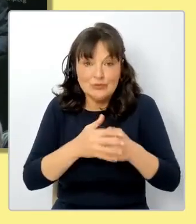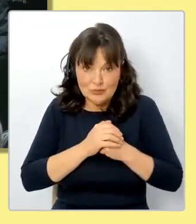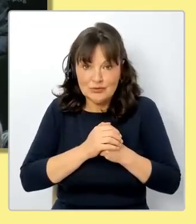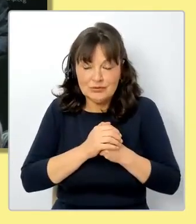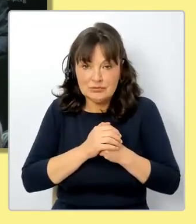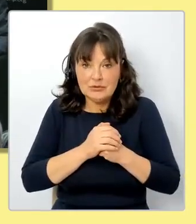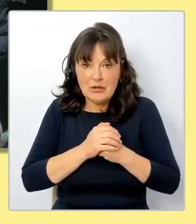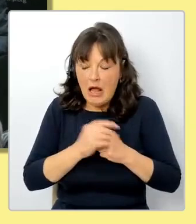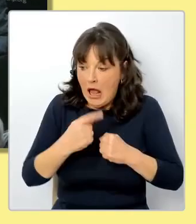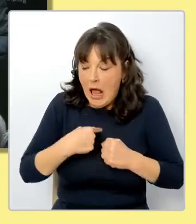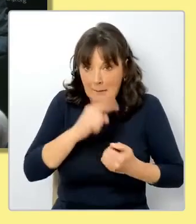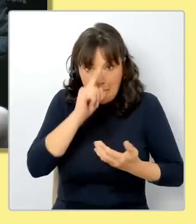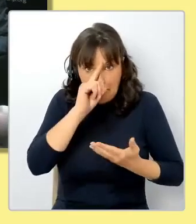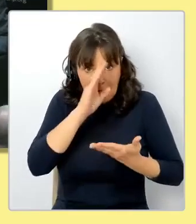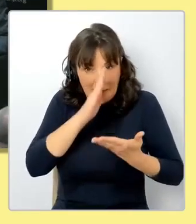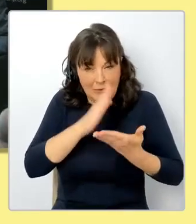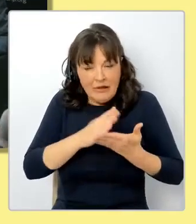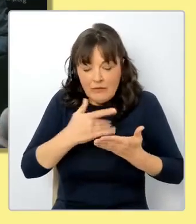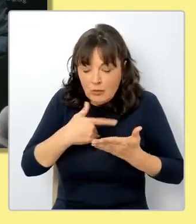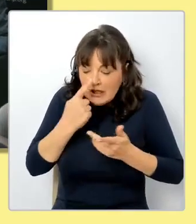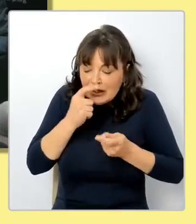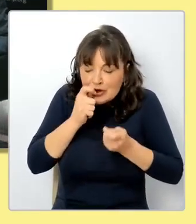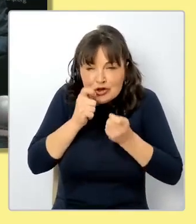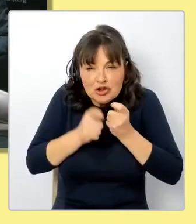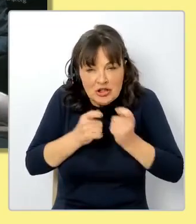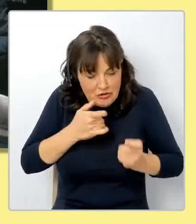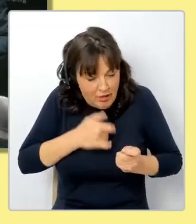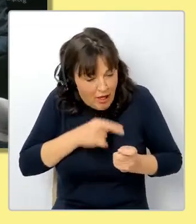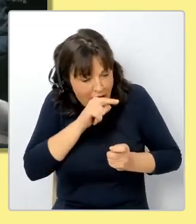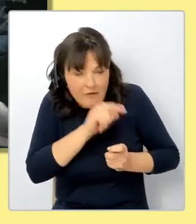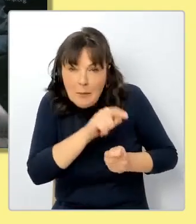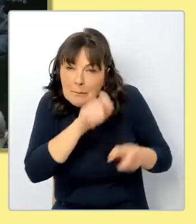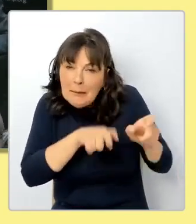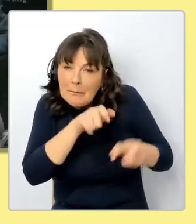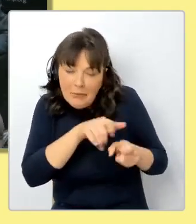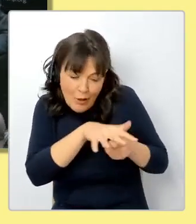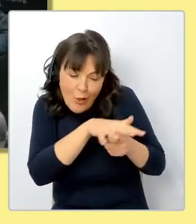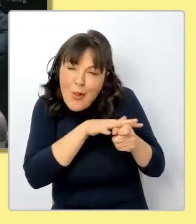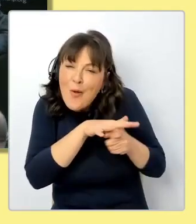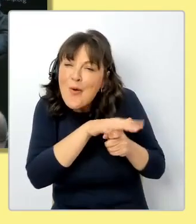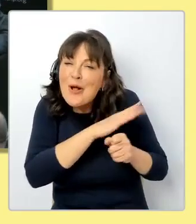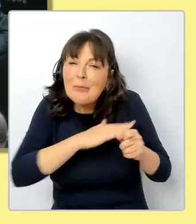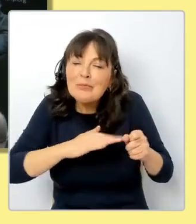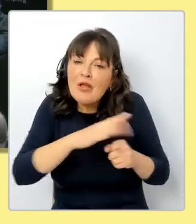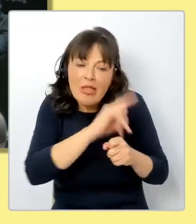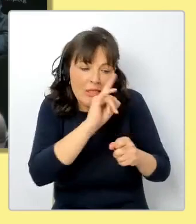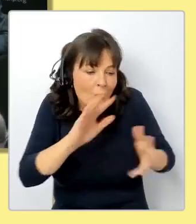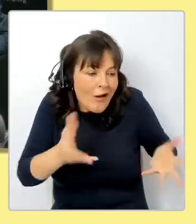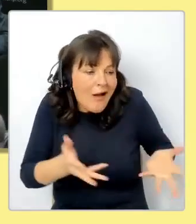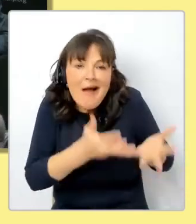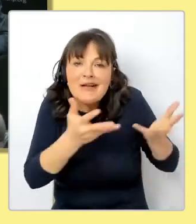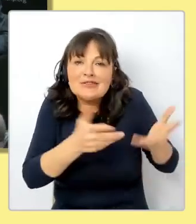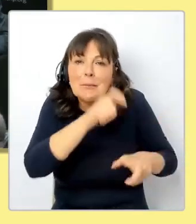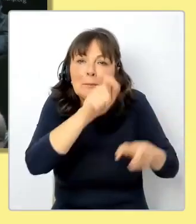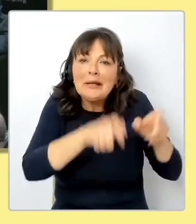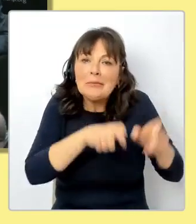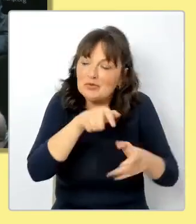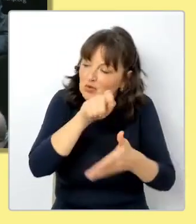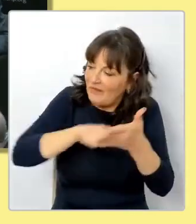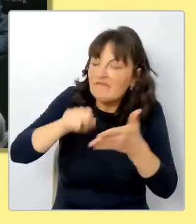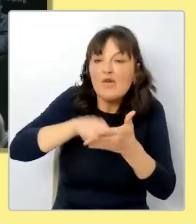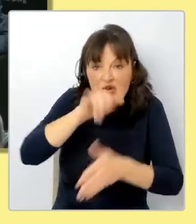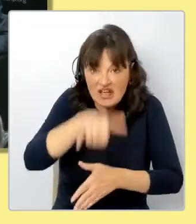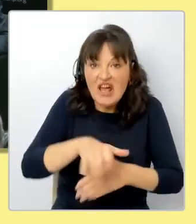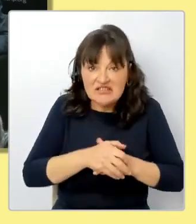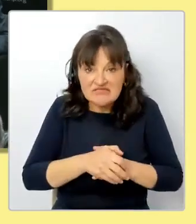we can change the lives in the communities for the better, for local communities, that will encourage people to vote yes in an